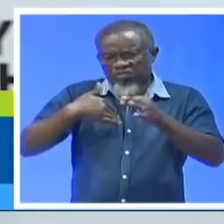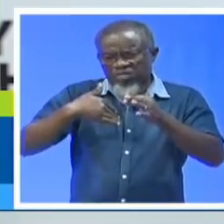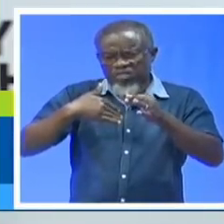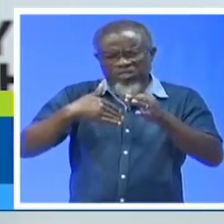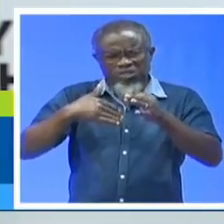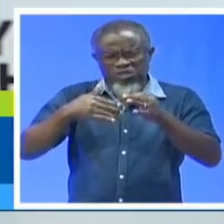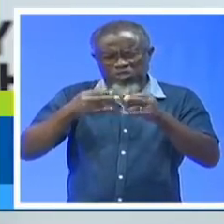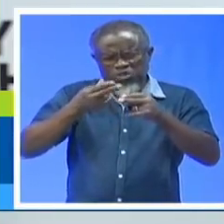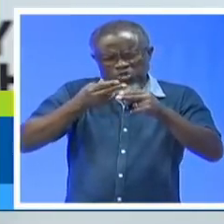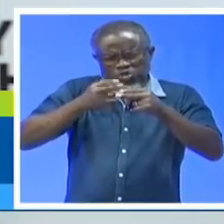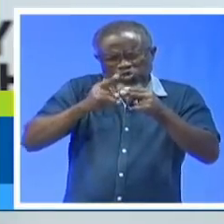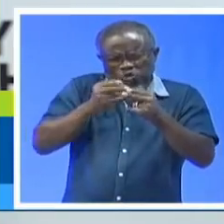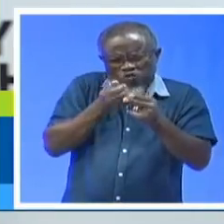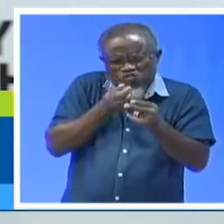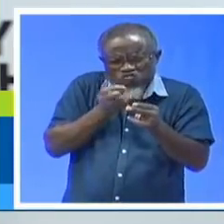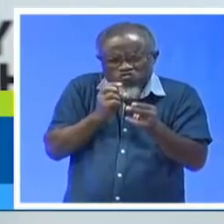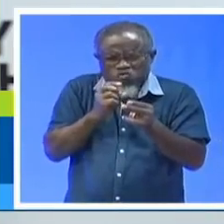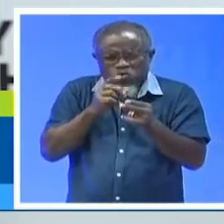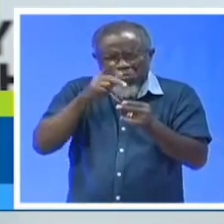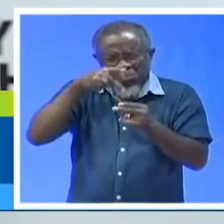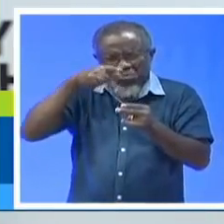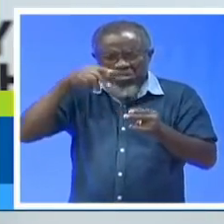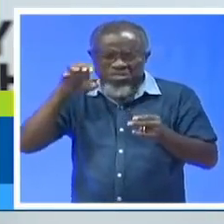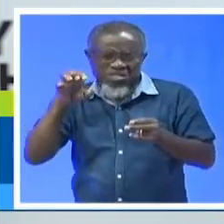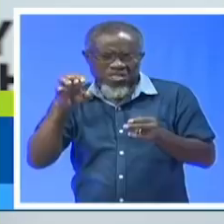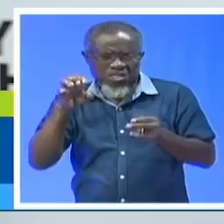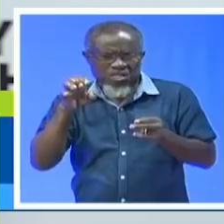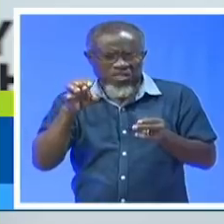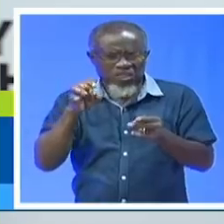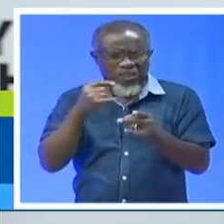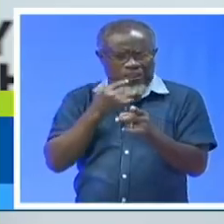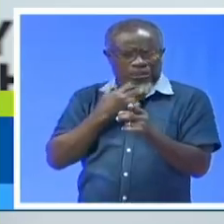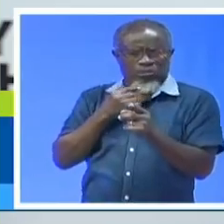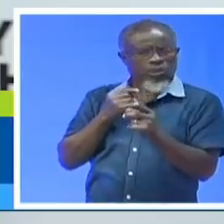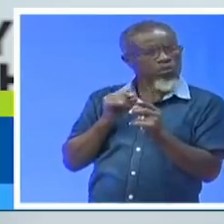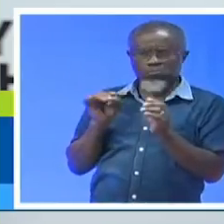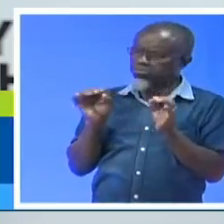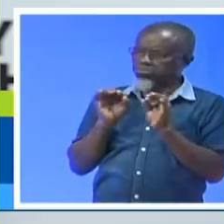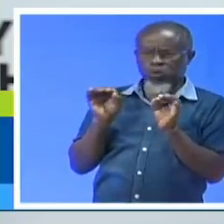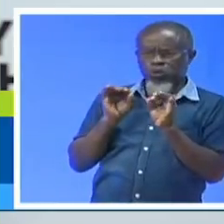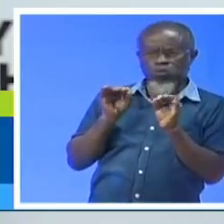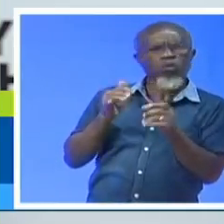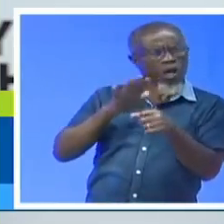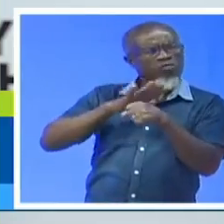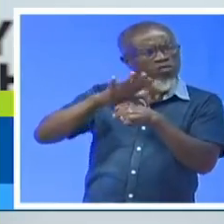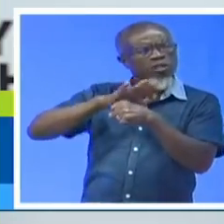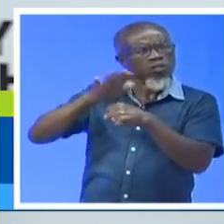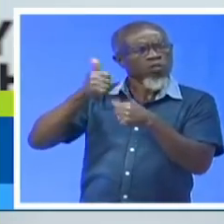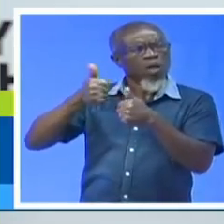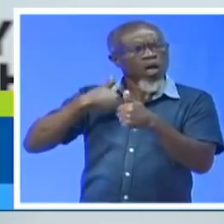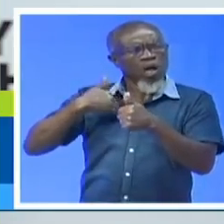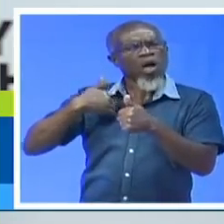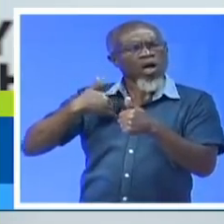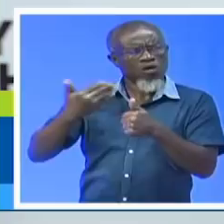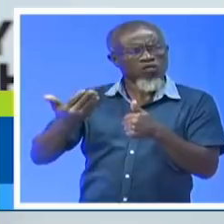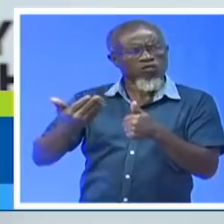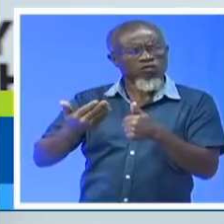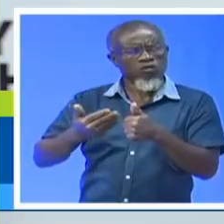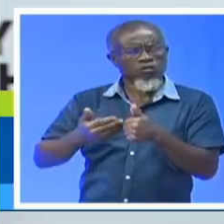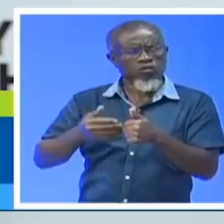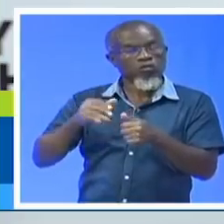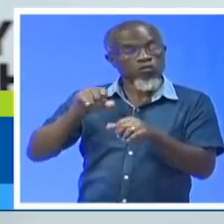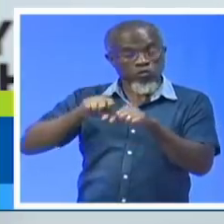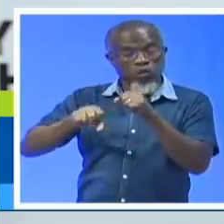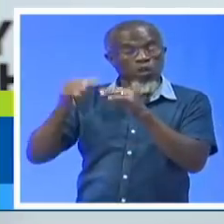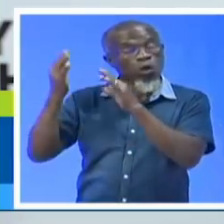to me there is no shortage of PPE at this time. So I hope that